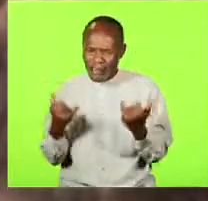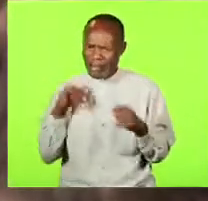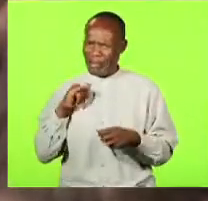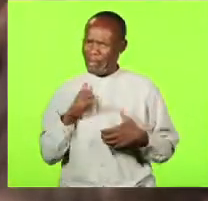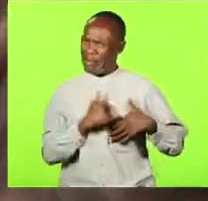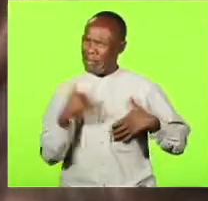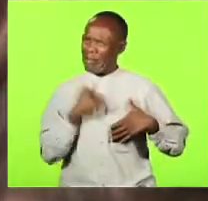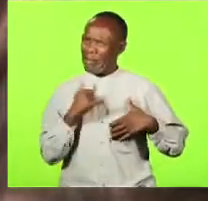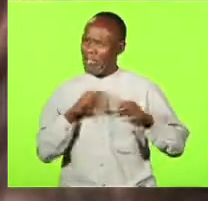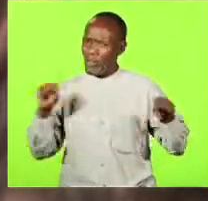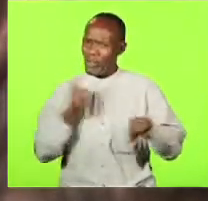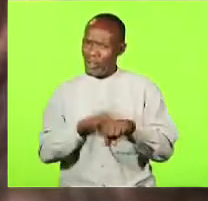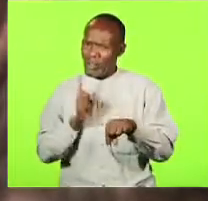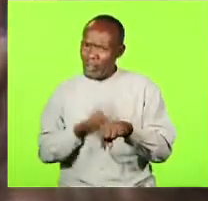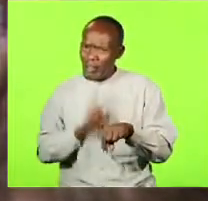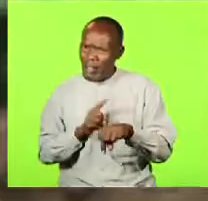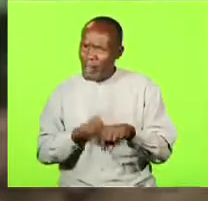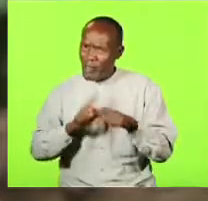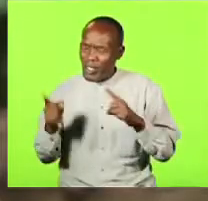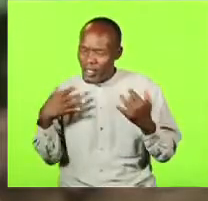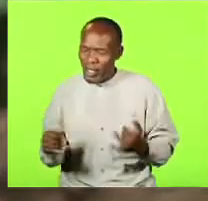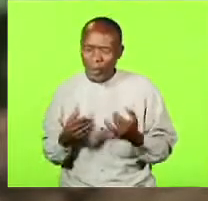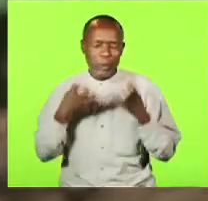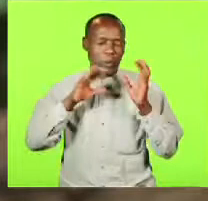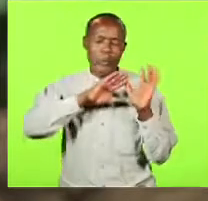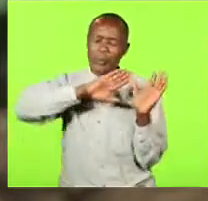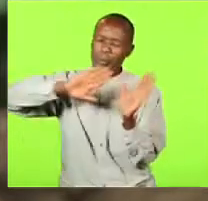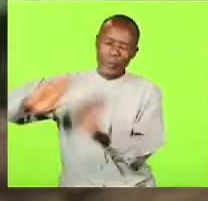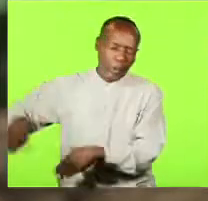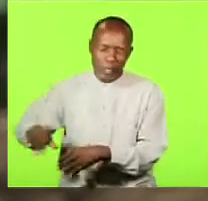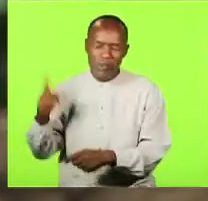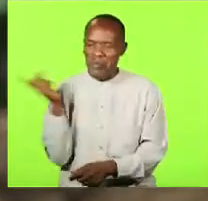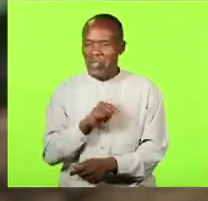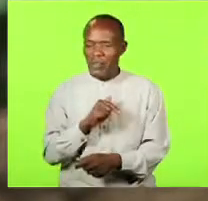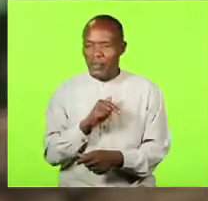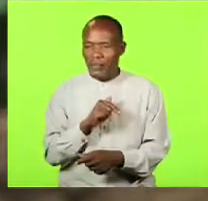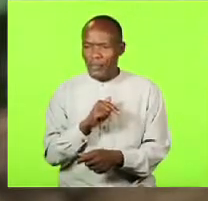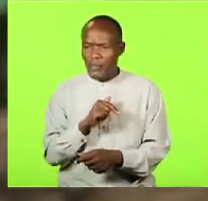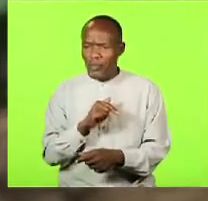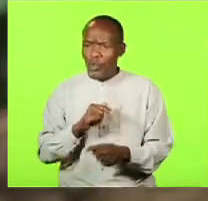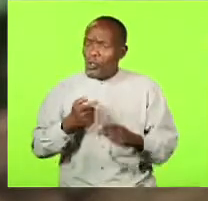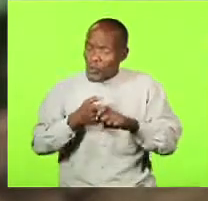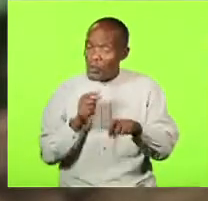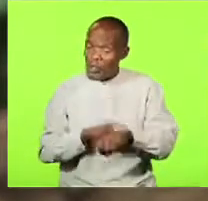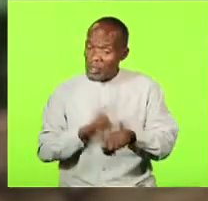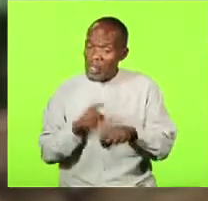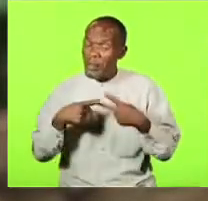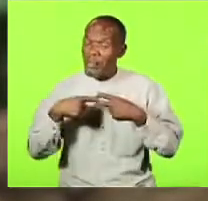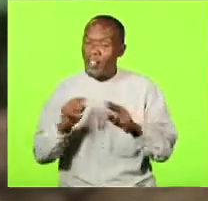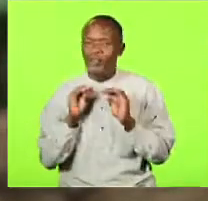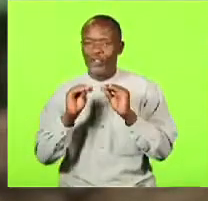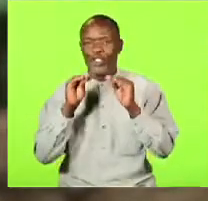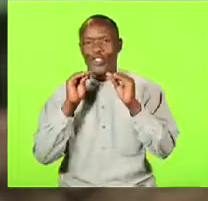are going talk that. He was able to make a and thought, how much is Because it was an introduction,